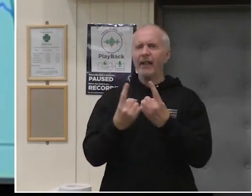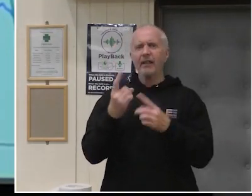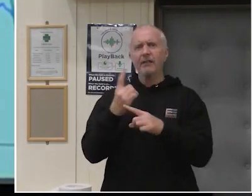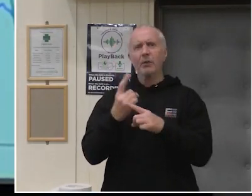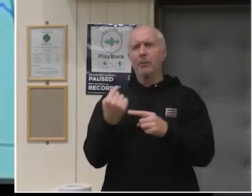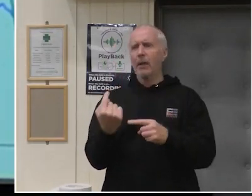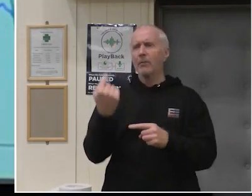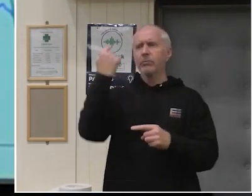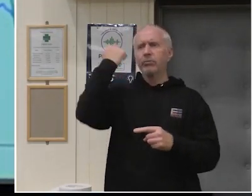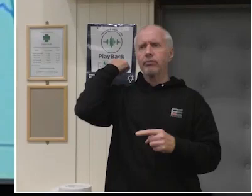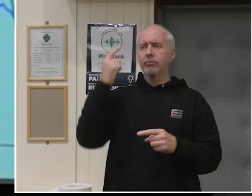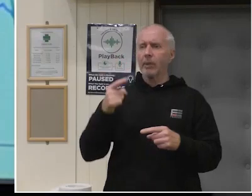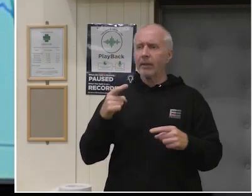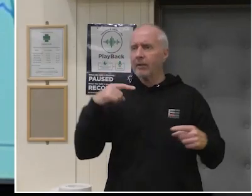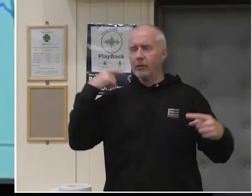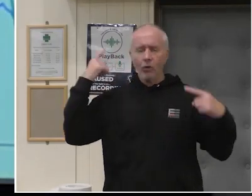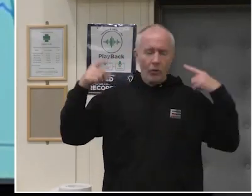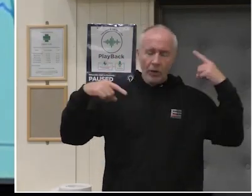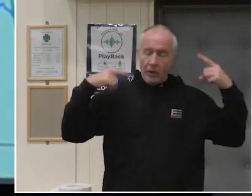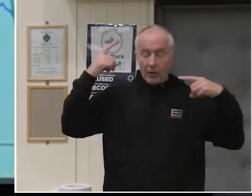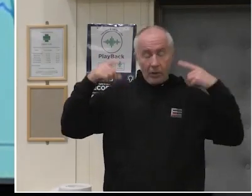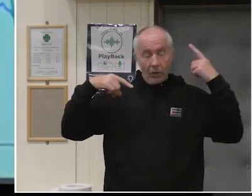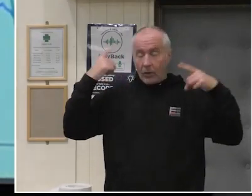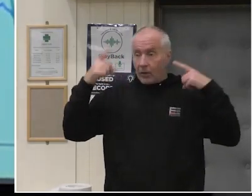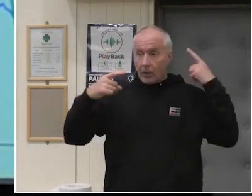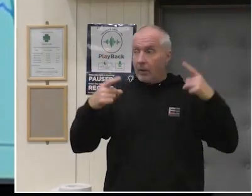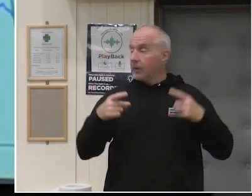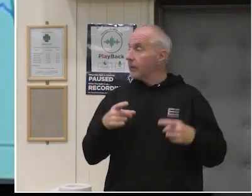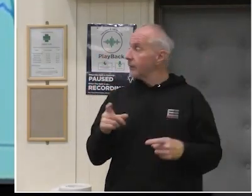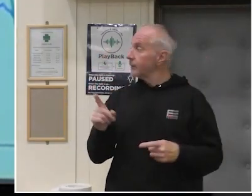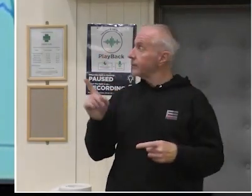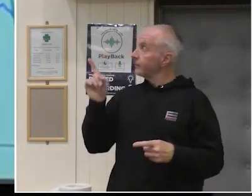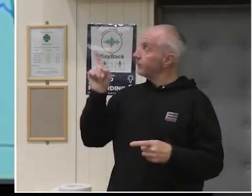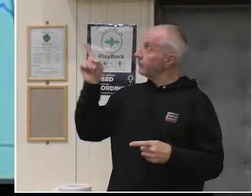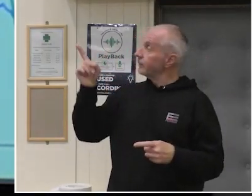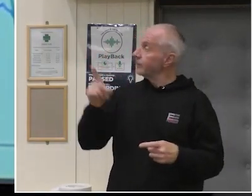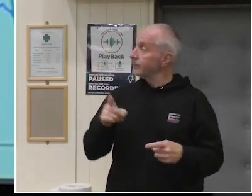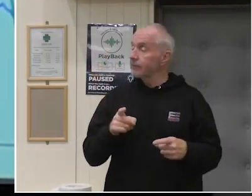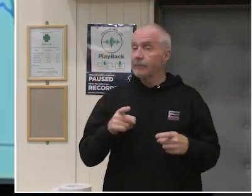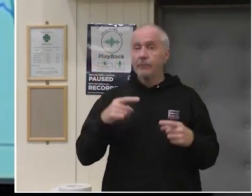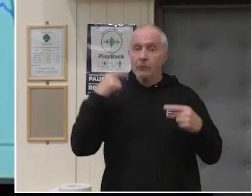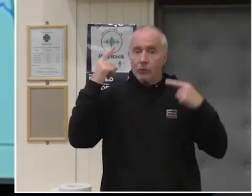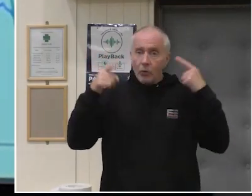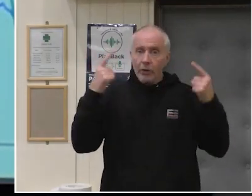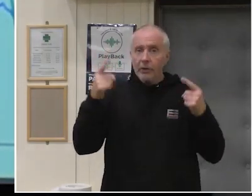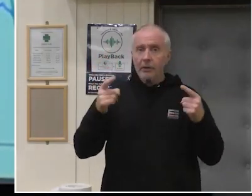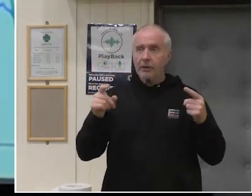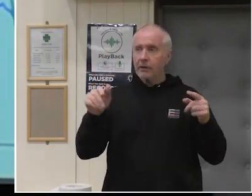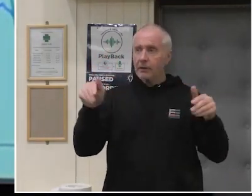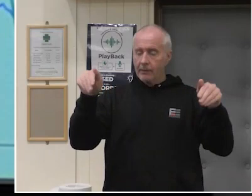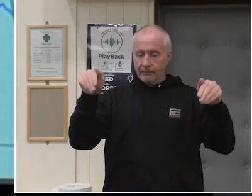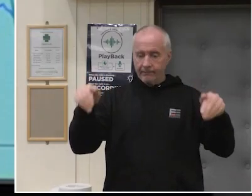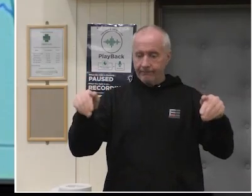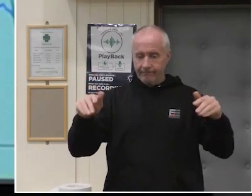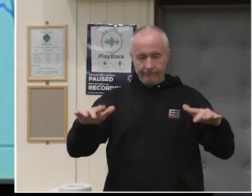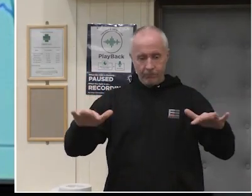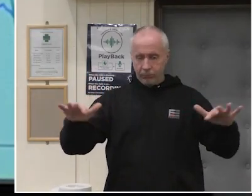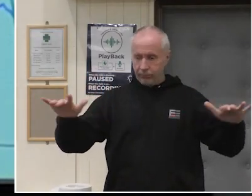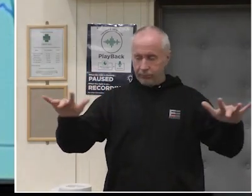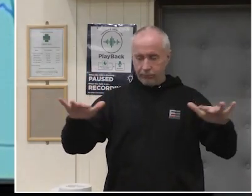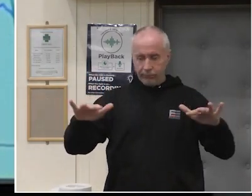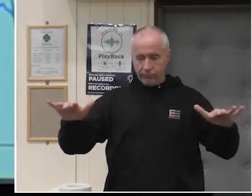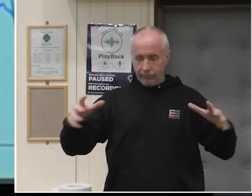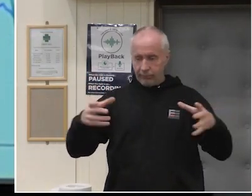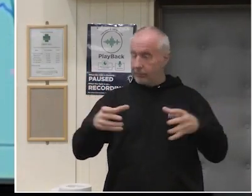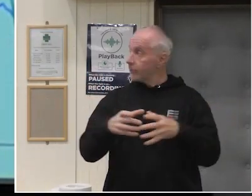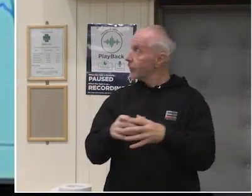the noise? Well, these devices are particularly susceptible to noise outside of the range, so